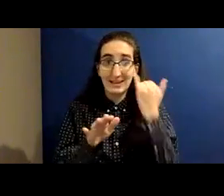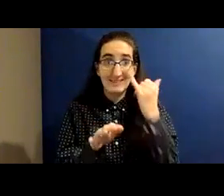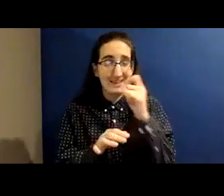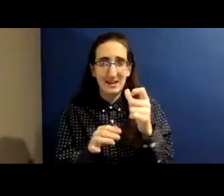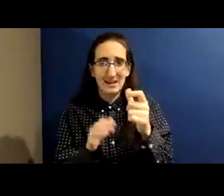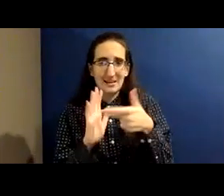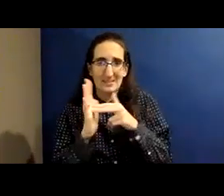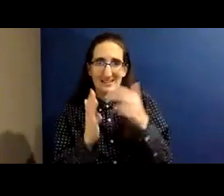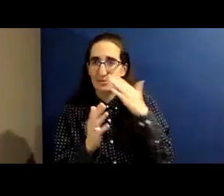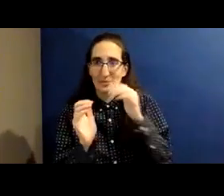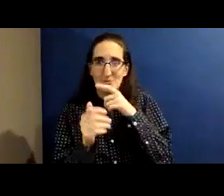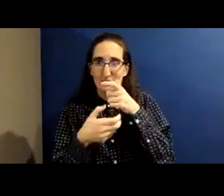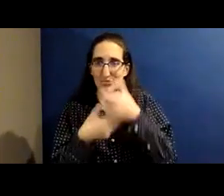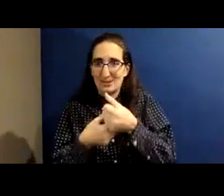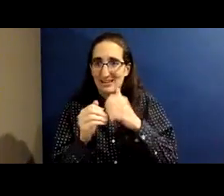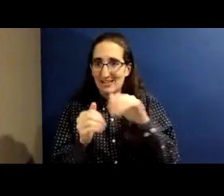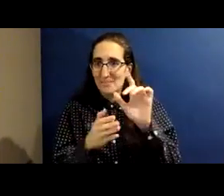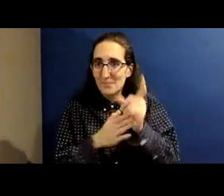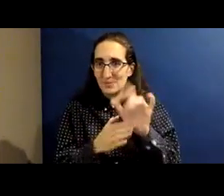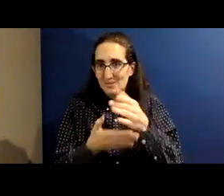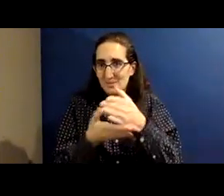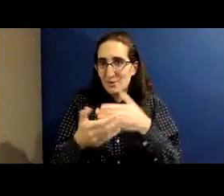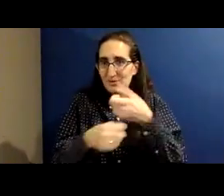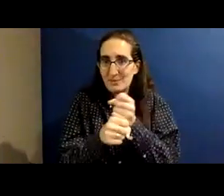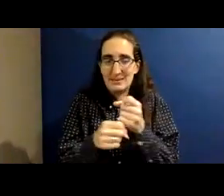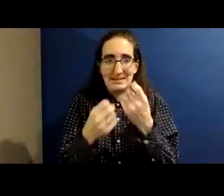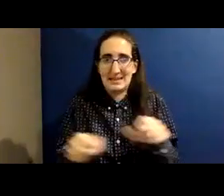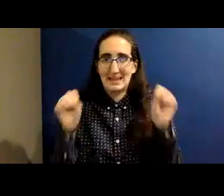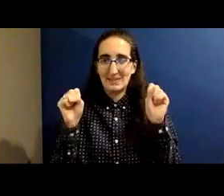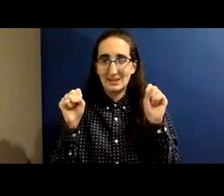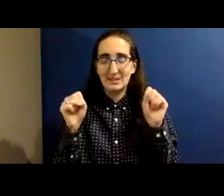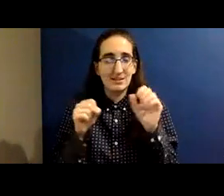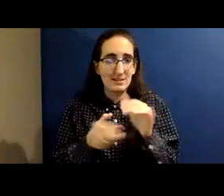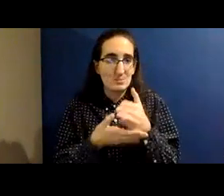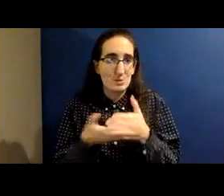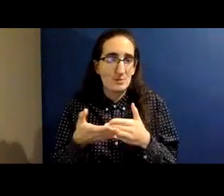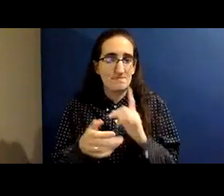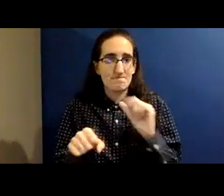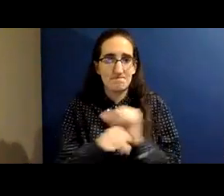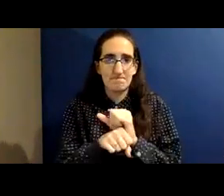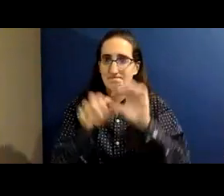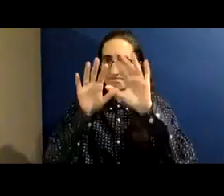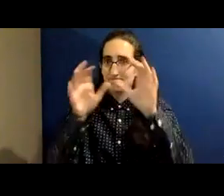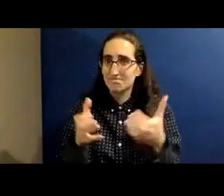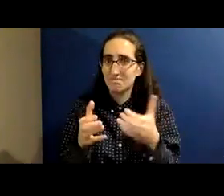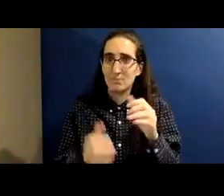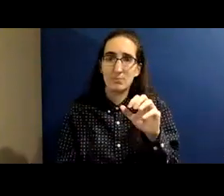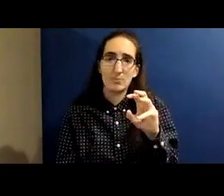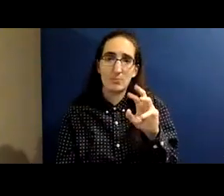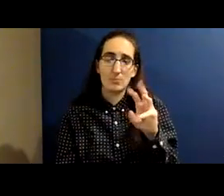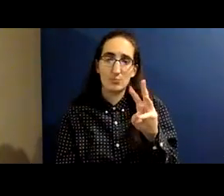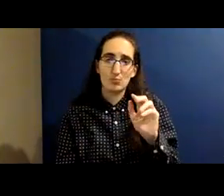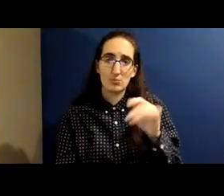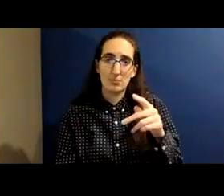to trust in these moments. That's part of creating safety. That's part of really wrapping around kids, and make